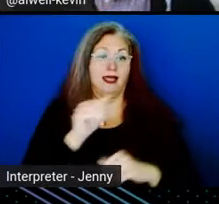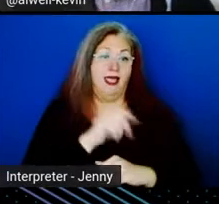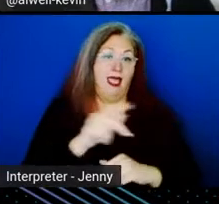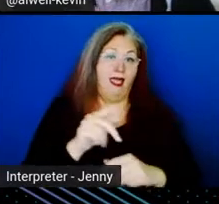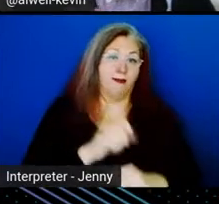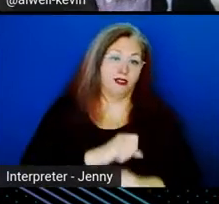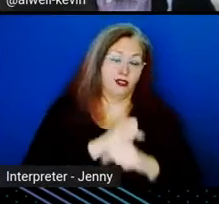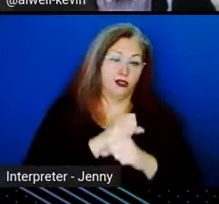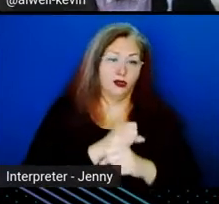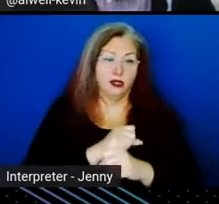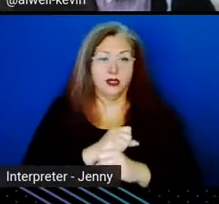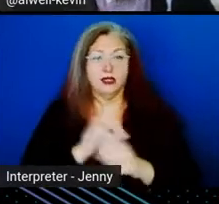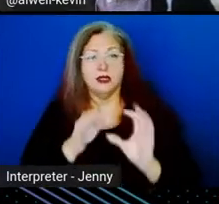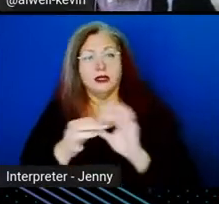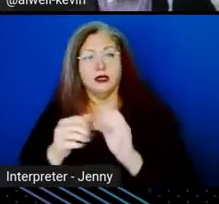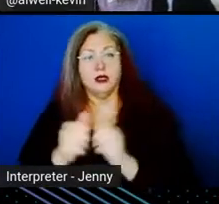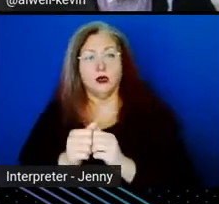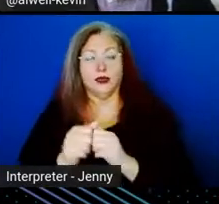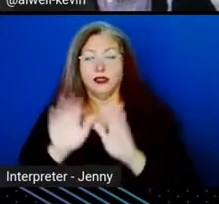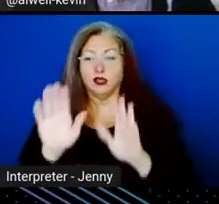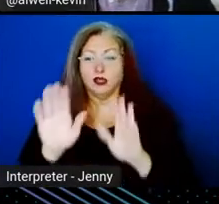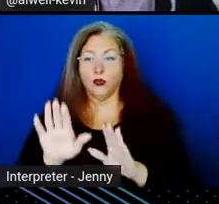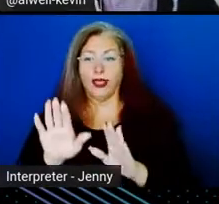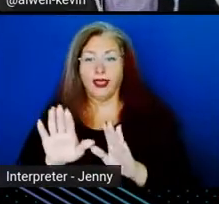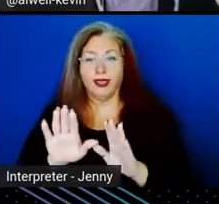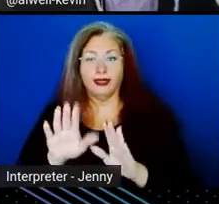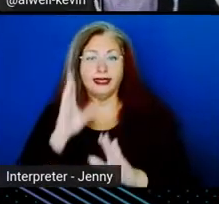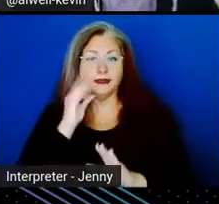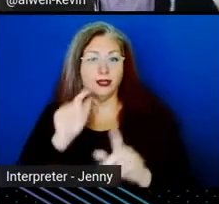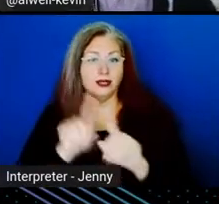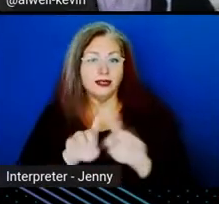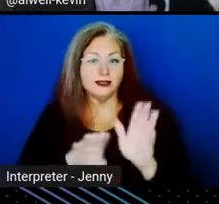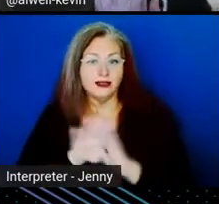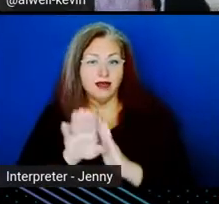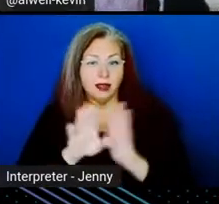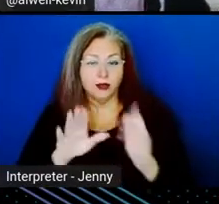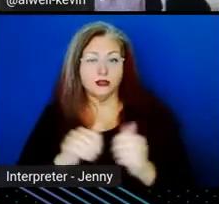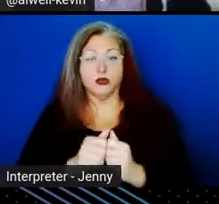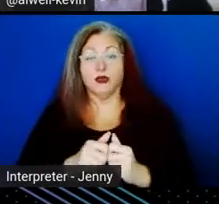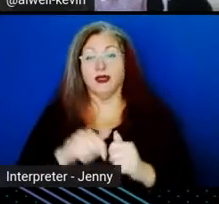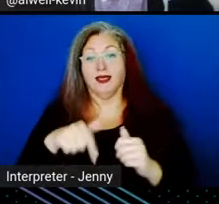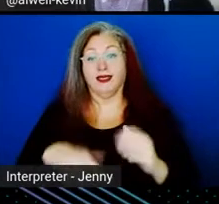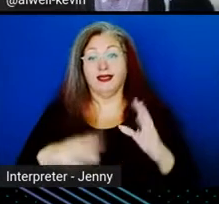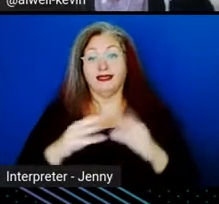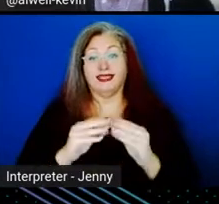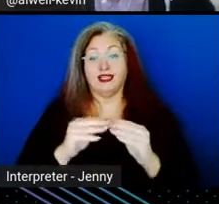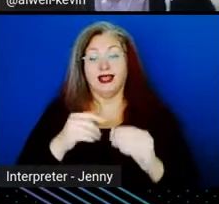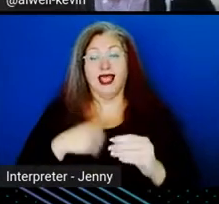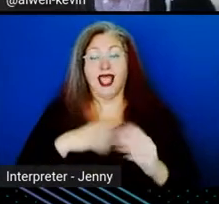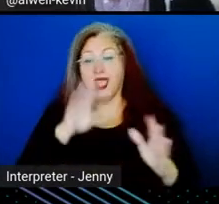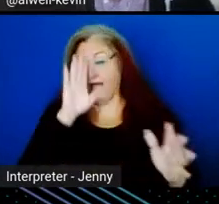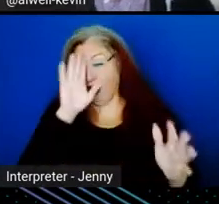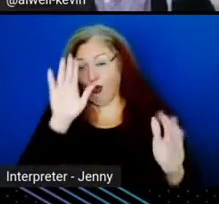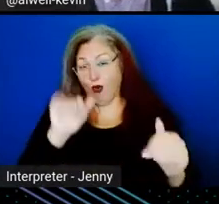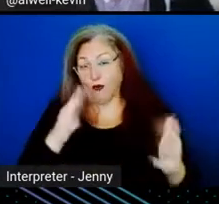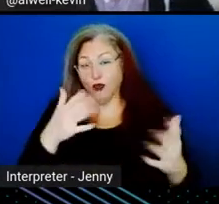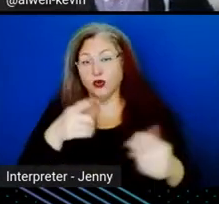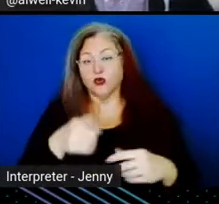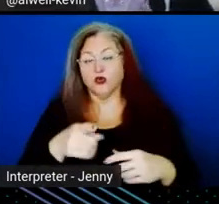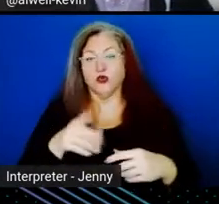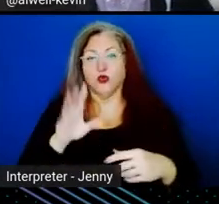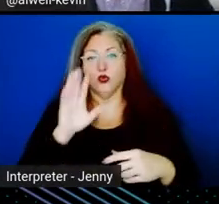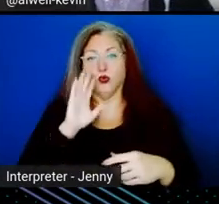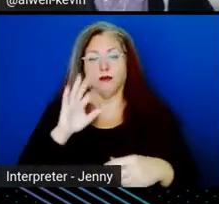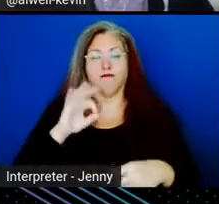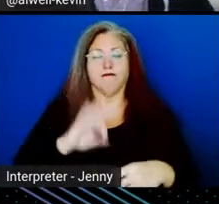security with, you know, a great developer experience. And so my hope for this session is that you'll walk away